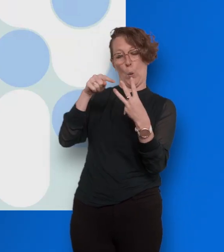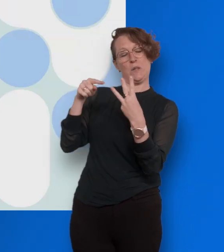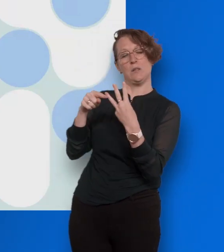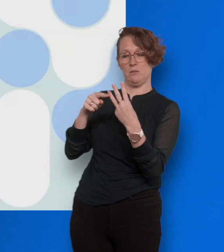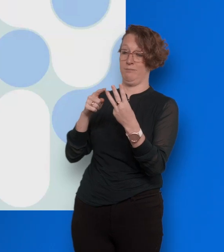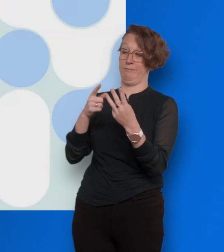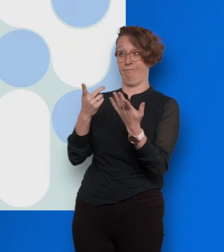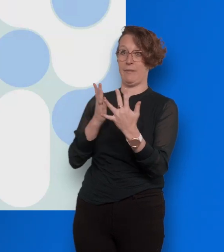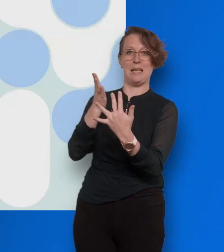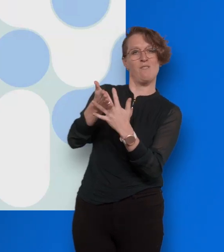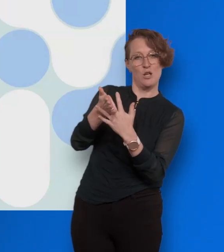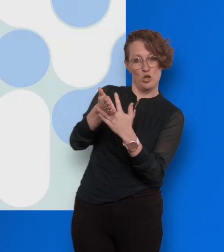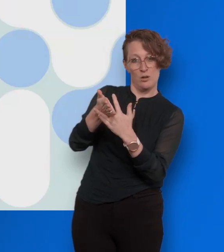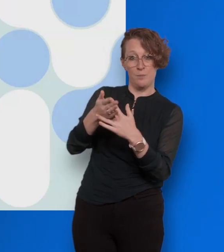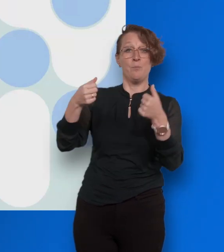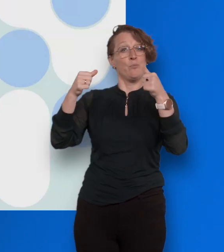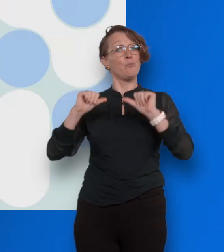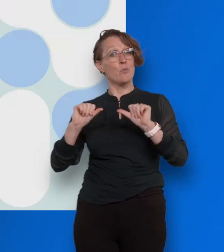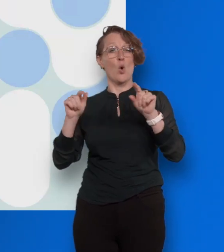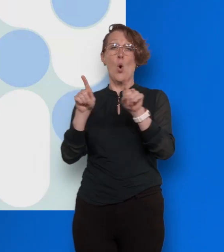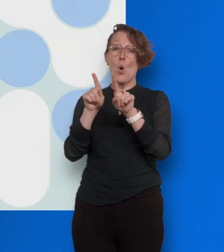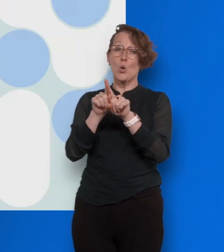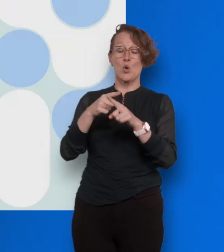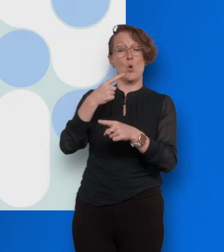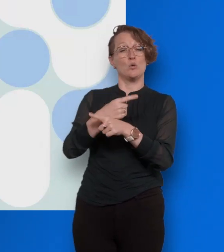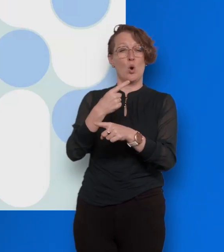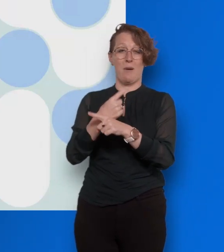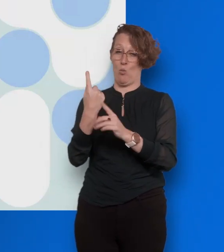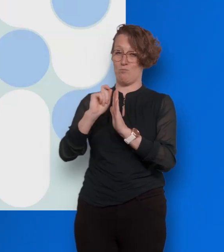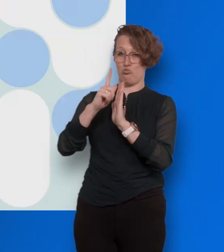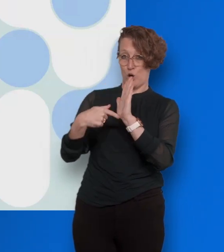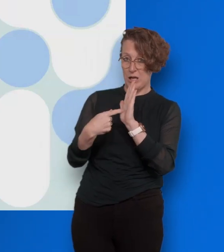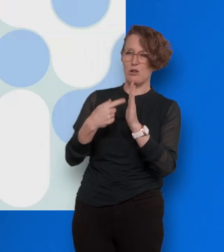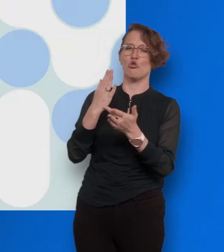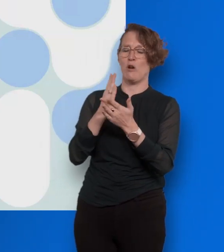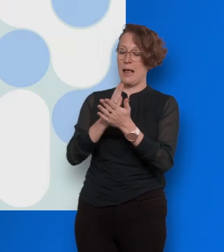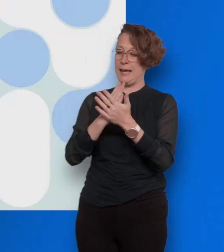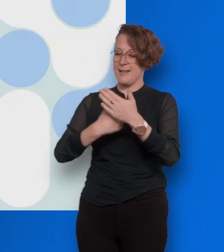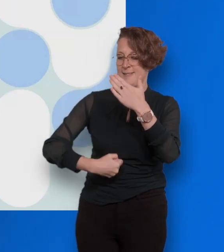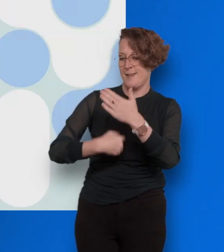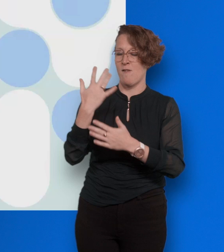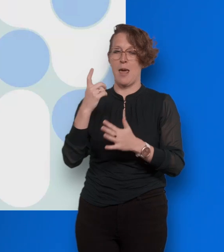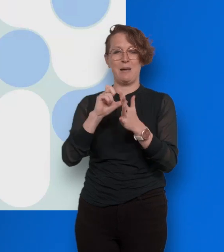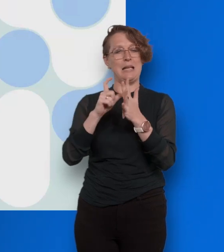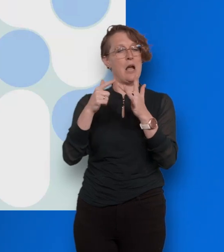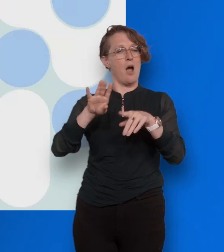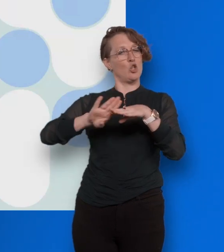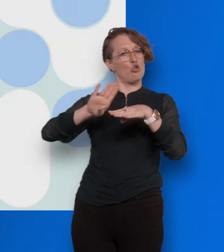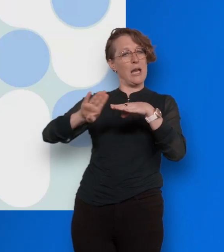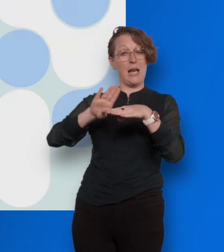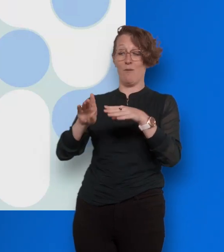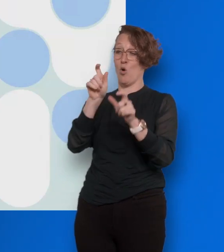interventions. We will hear about a project that tries to develop EDI training for